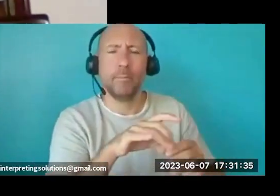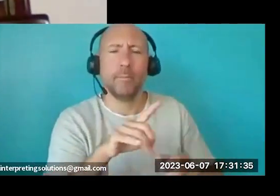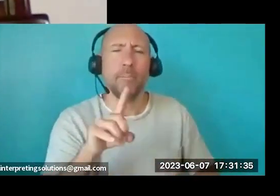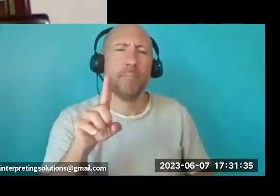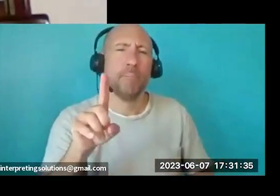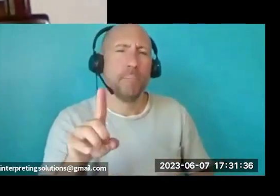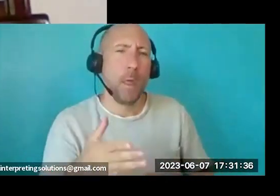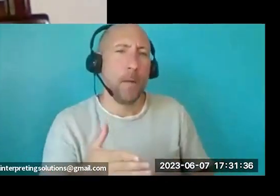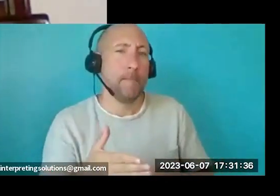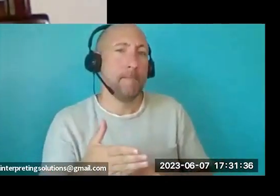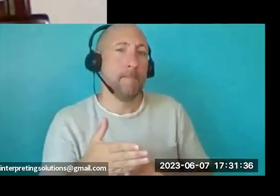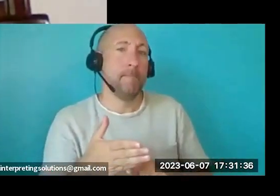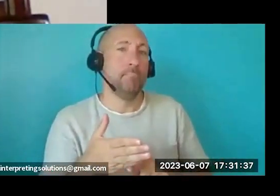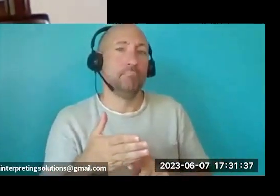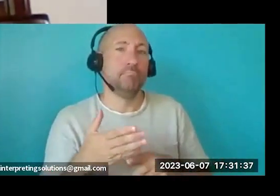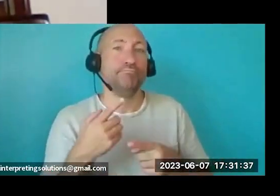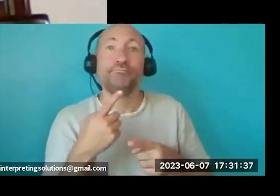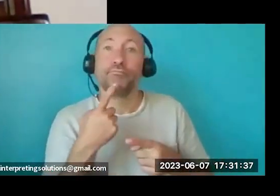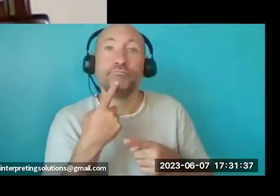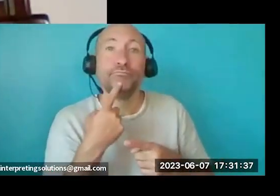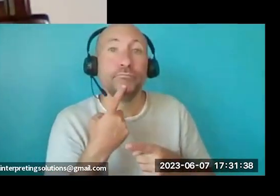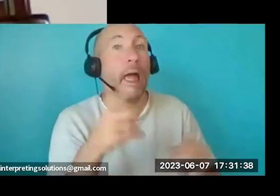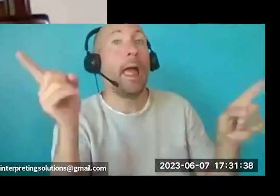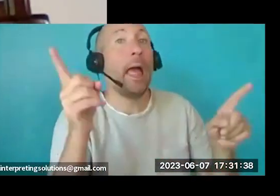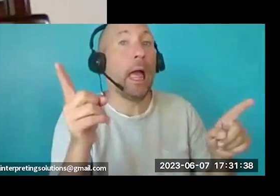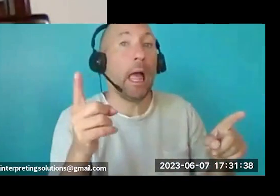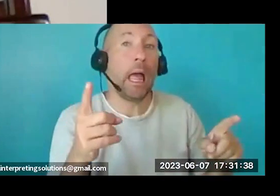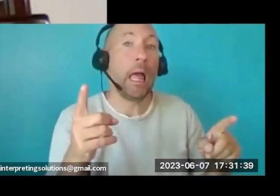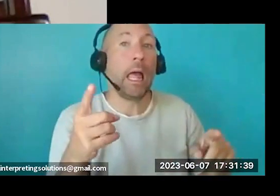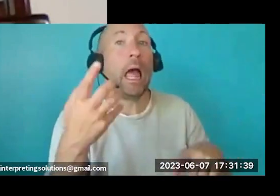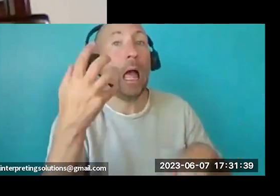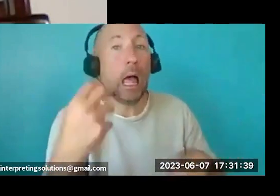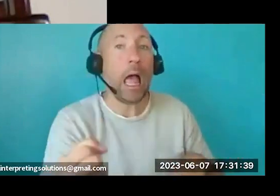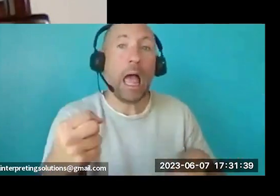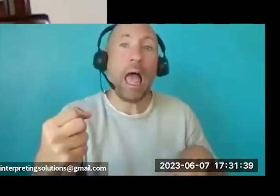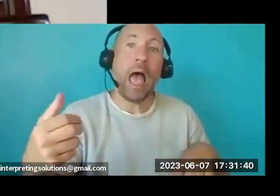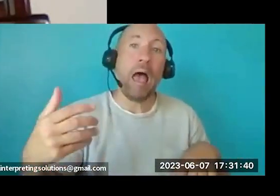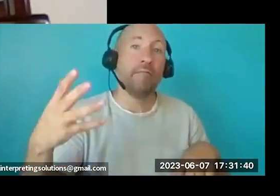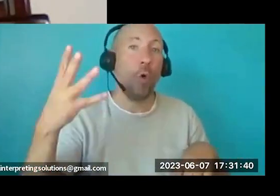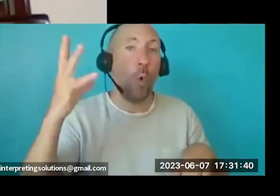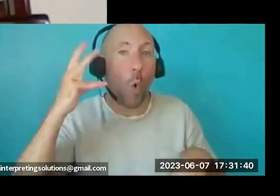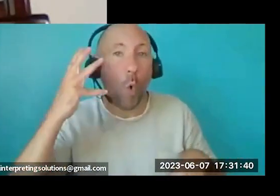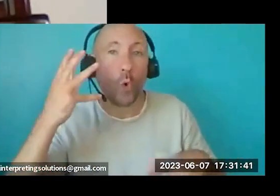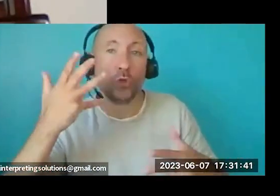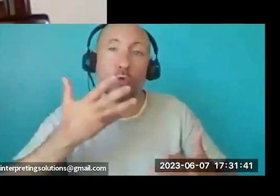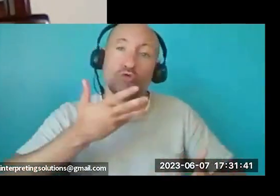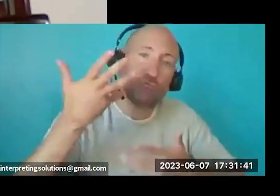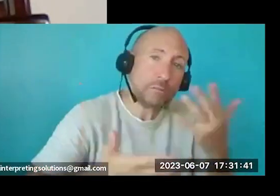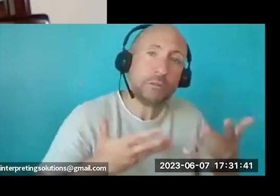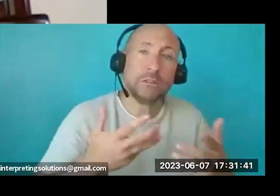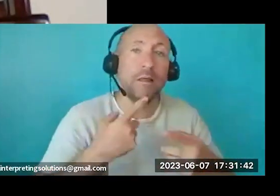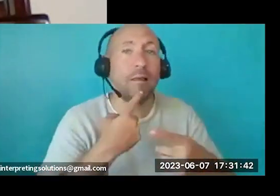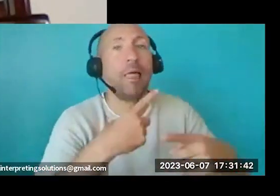before simply telling that there is an accessible audio description, you need to